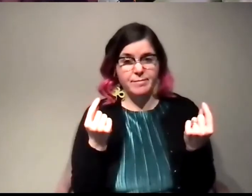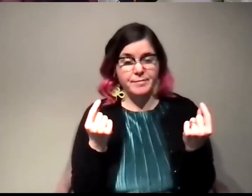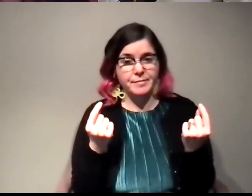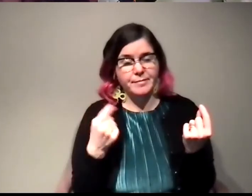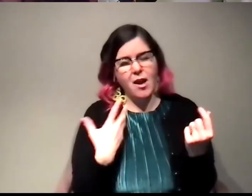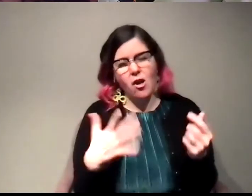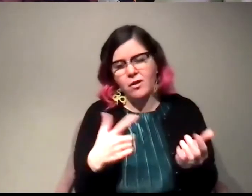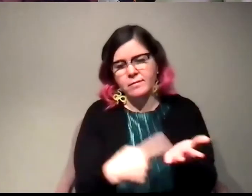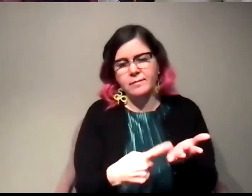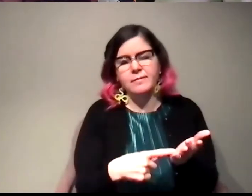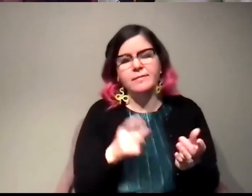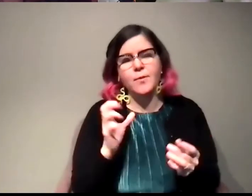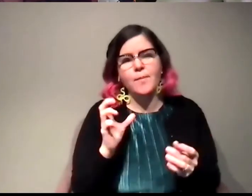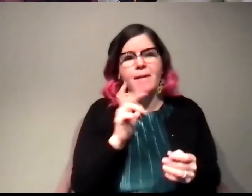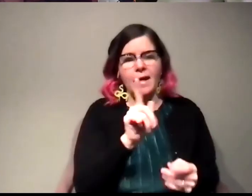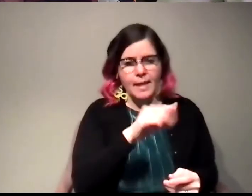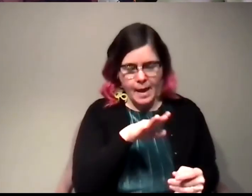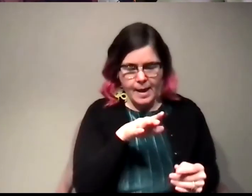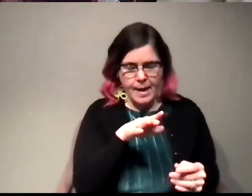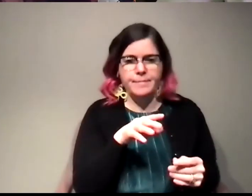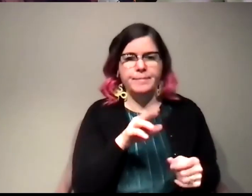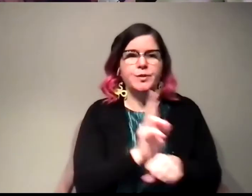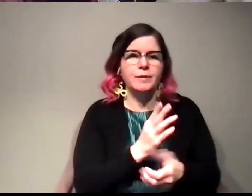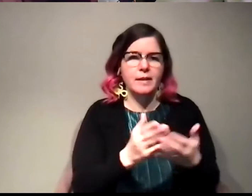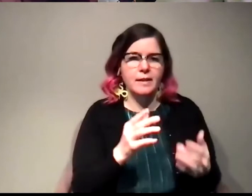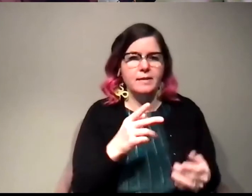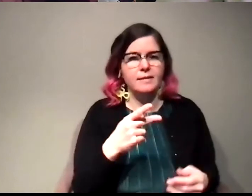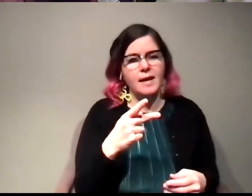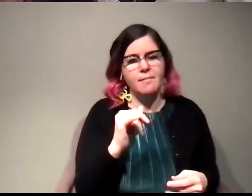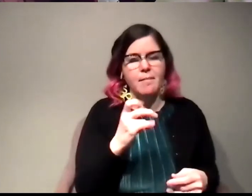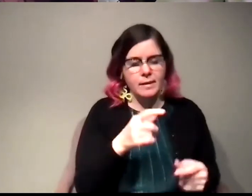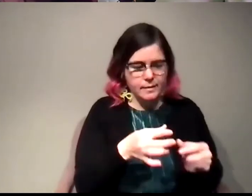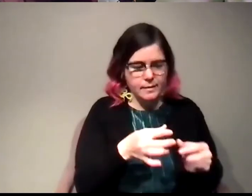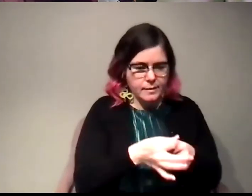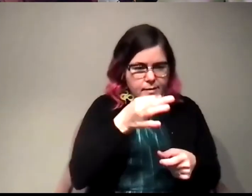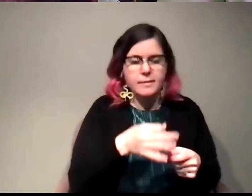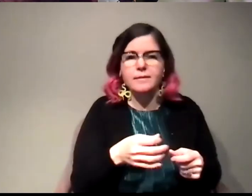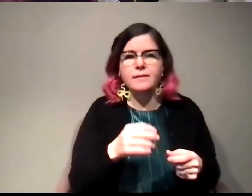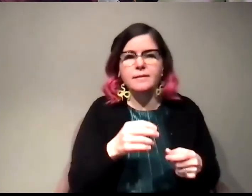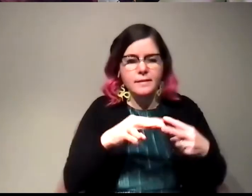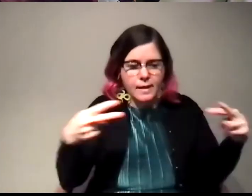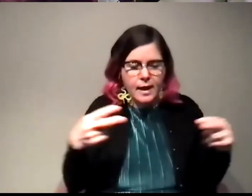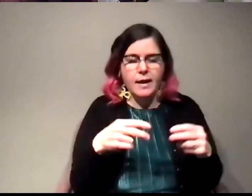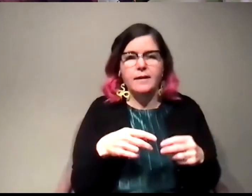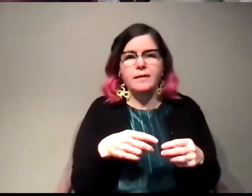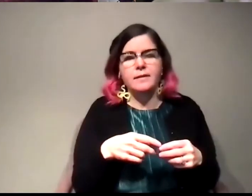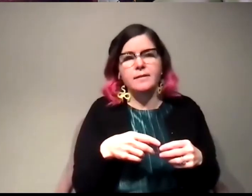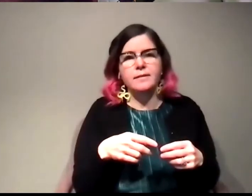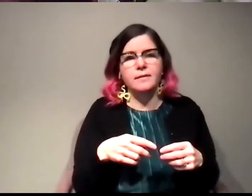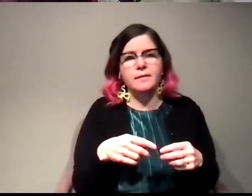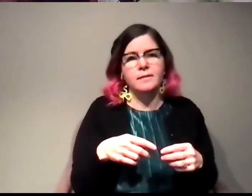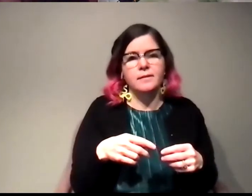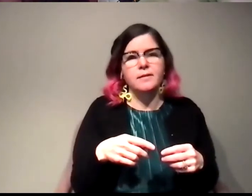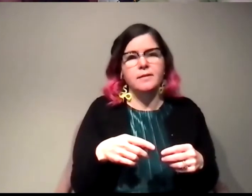touched on earlier, is back in the lab using stuff like pipettes and, you know, tubes of DNA. And I just think it's super,